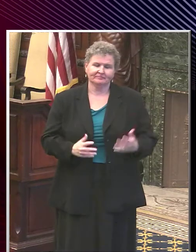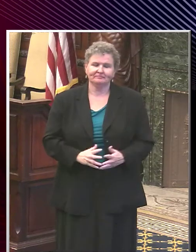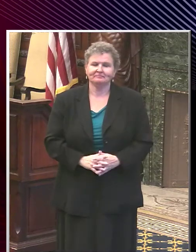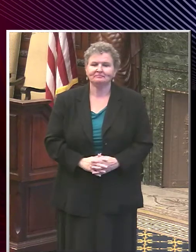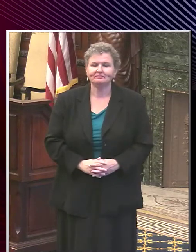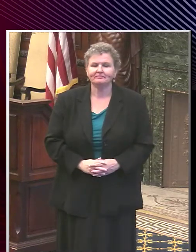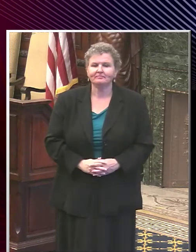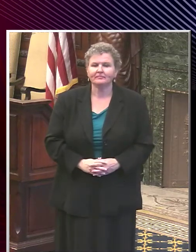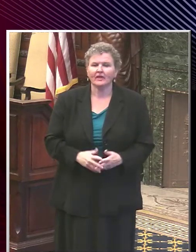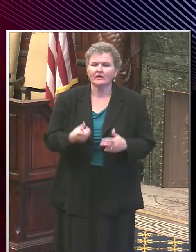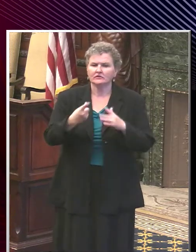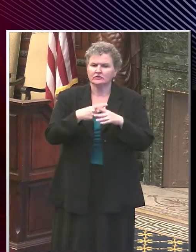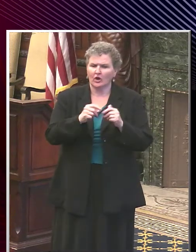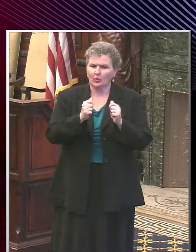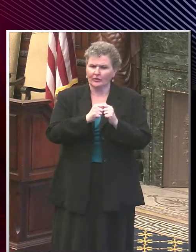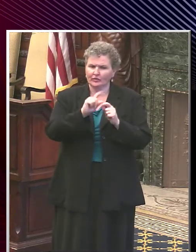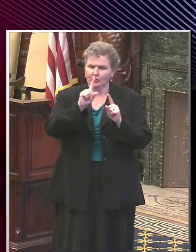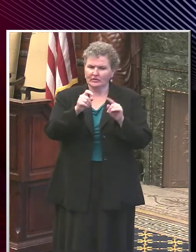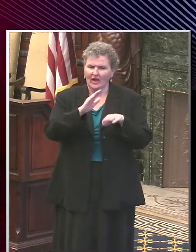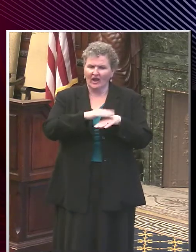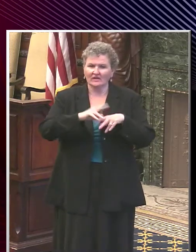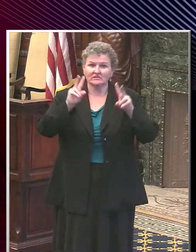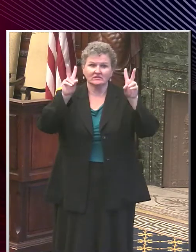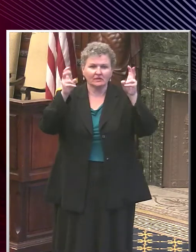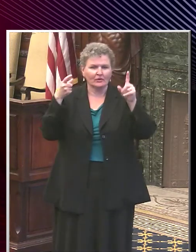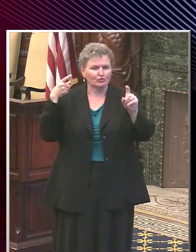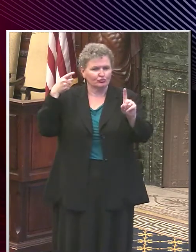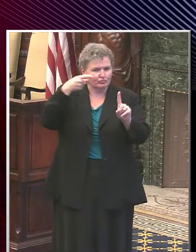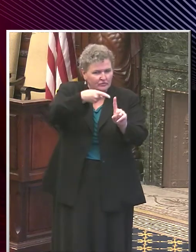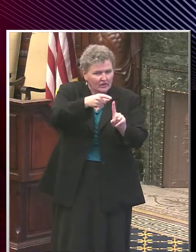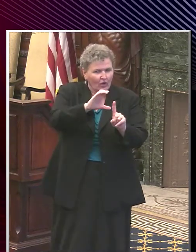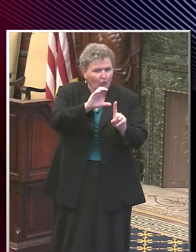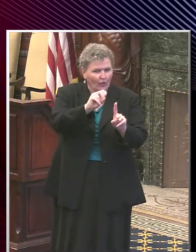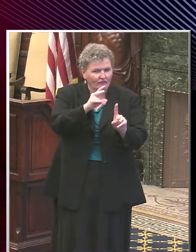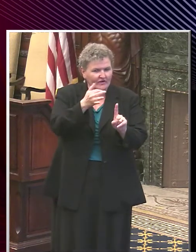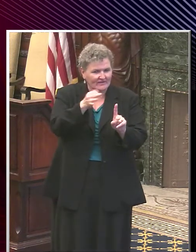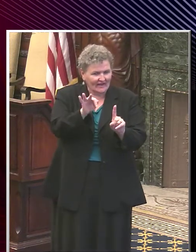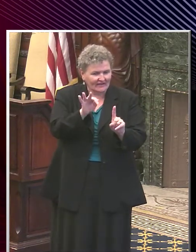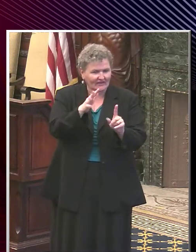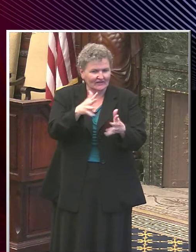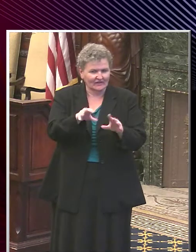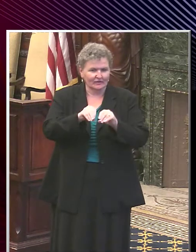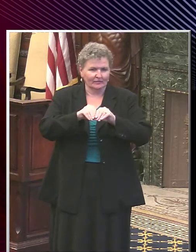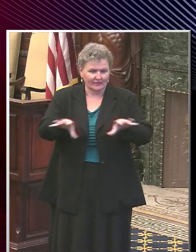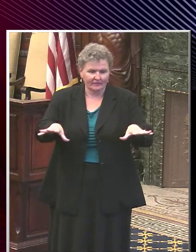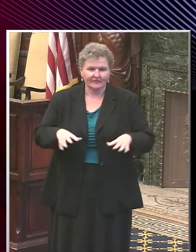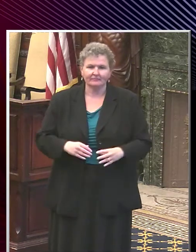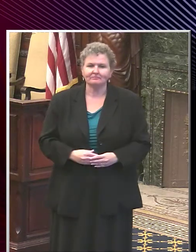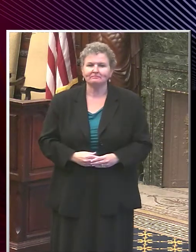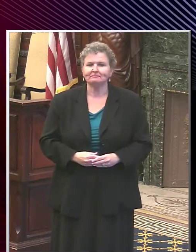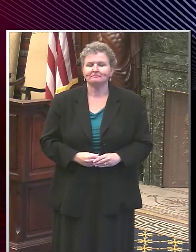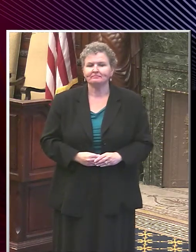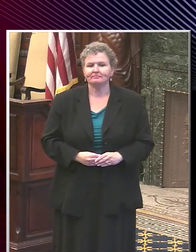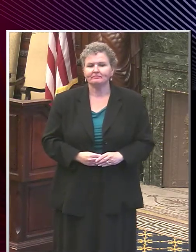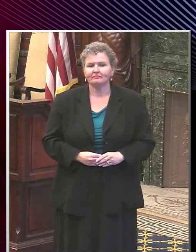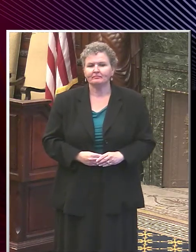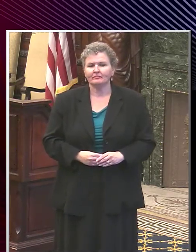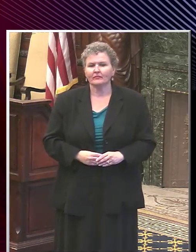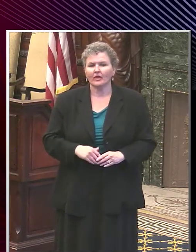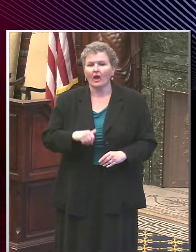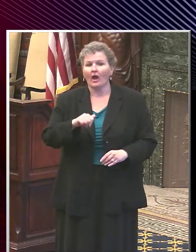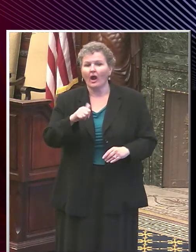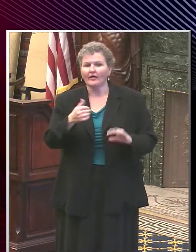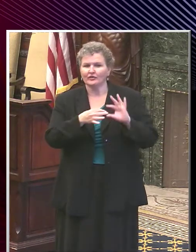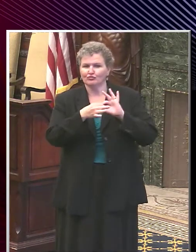with questions on topics related to the COVID-19 pandemic or other related topics. If